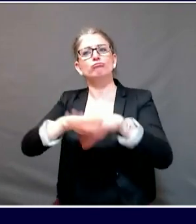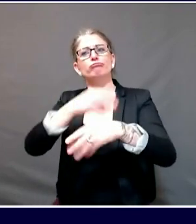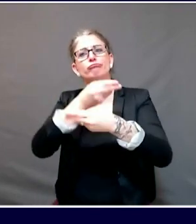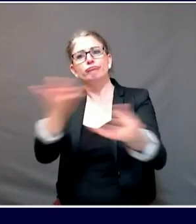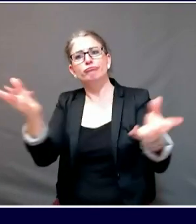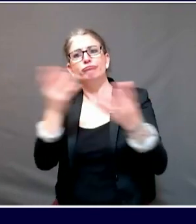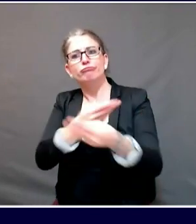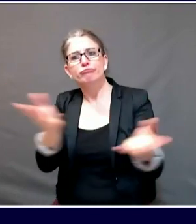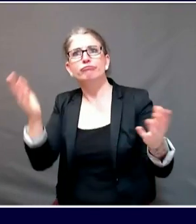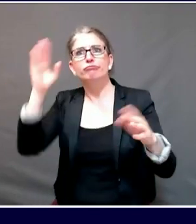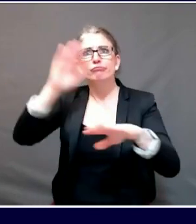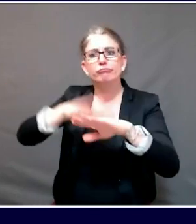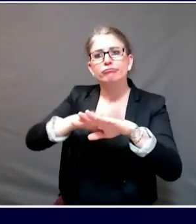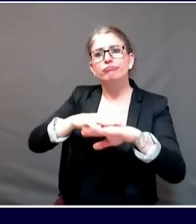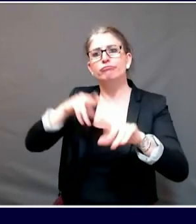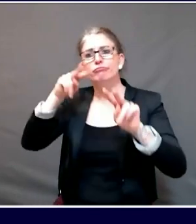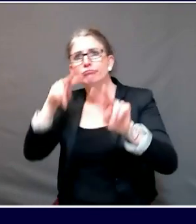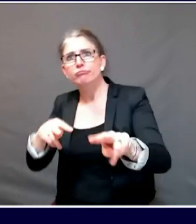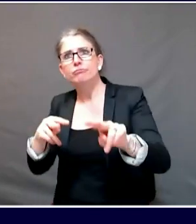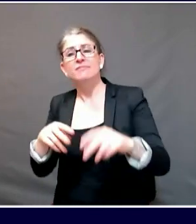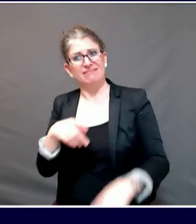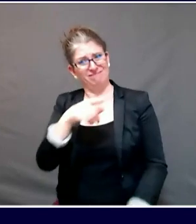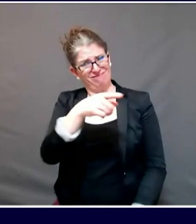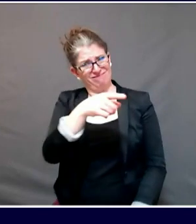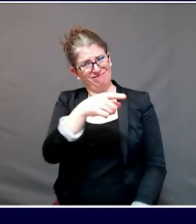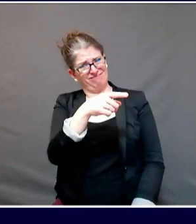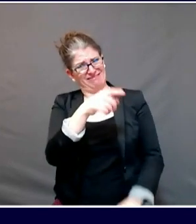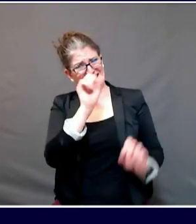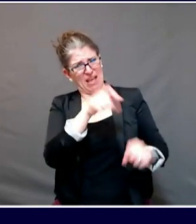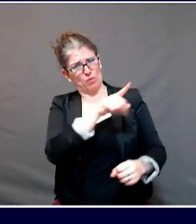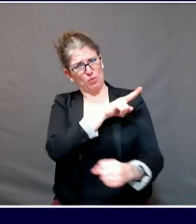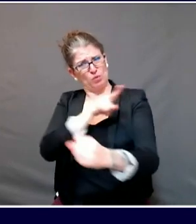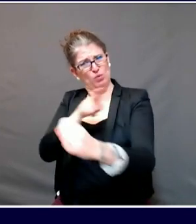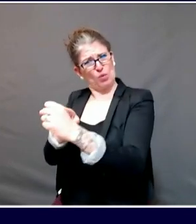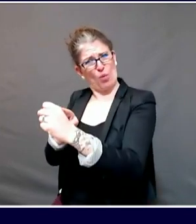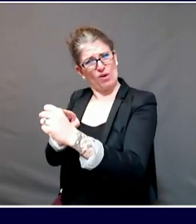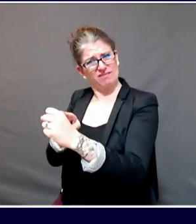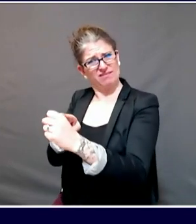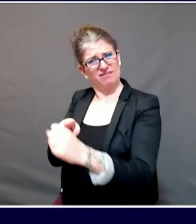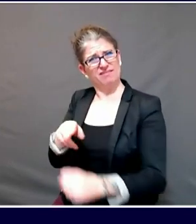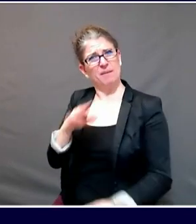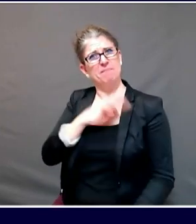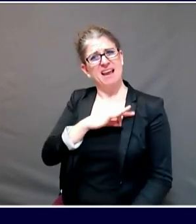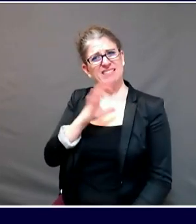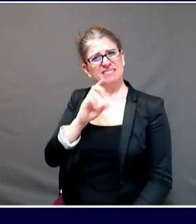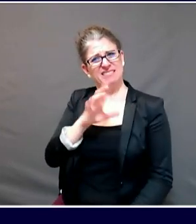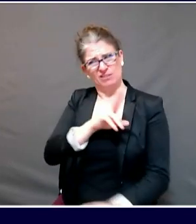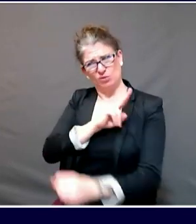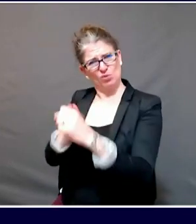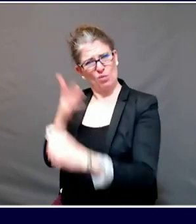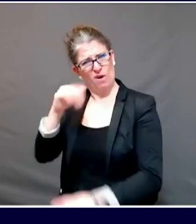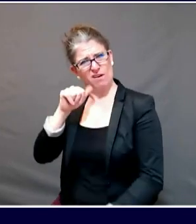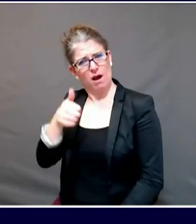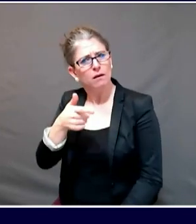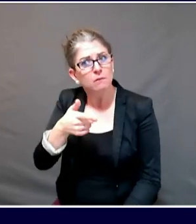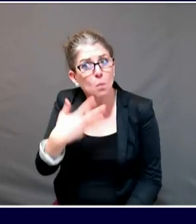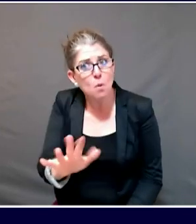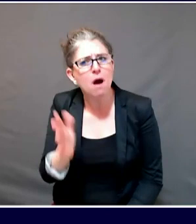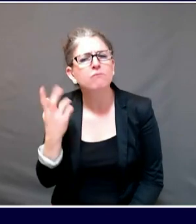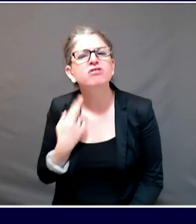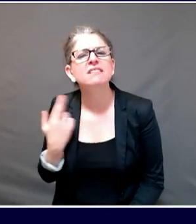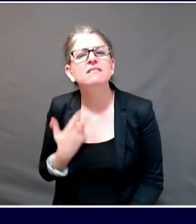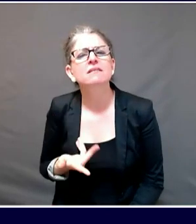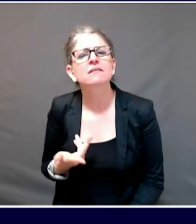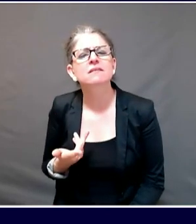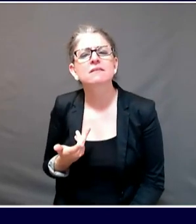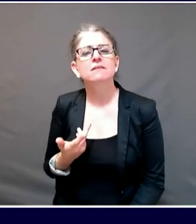in Maine? And if not, why not? It's under discussion, Joe. We have definitely not ruled it out. Talked about this